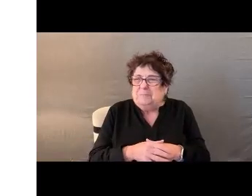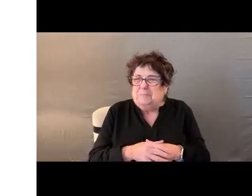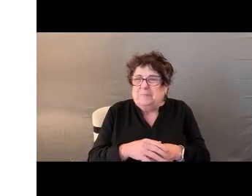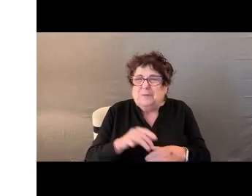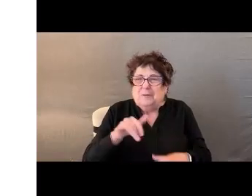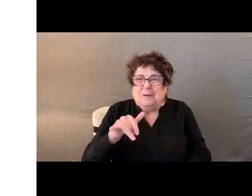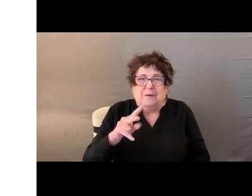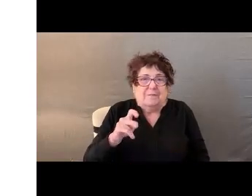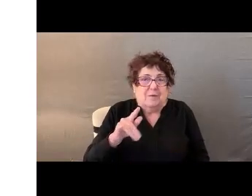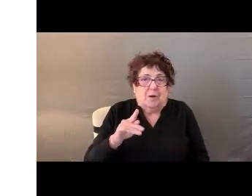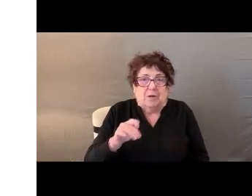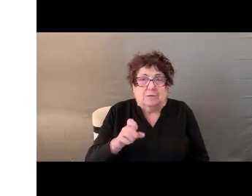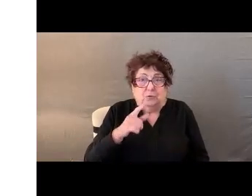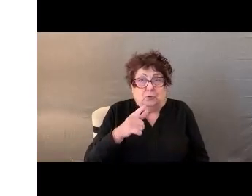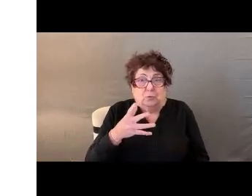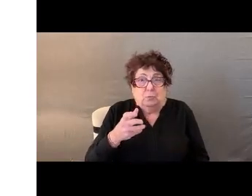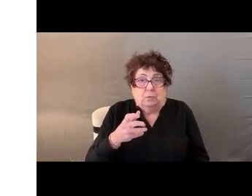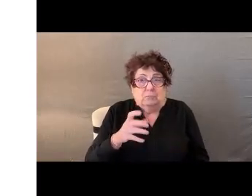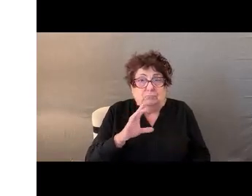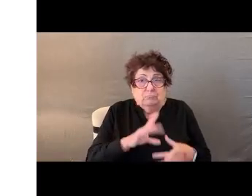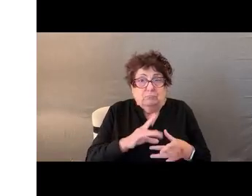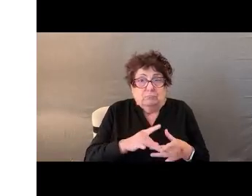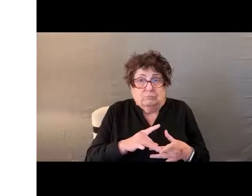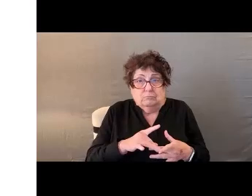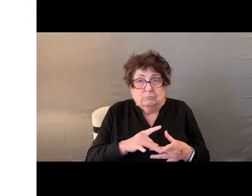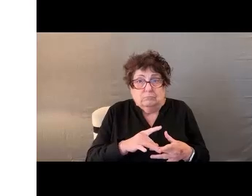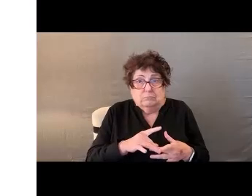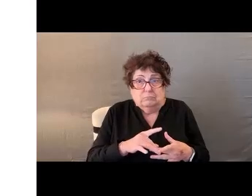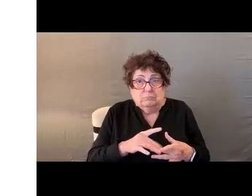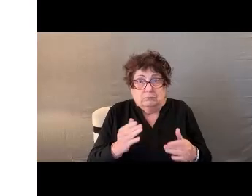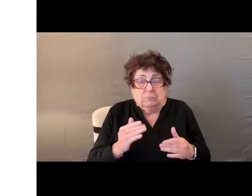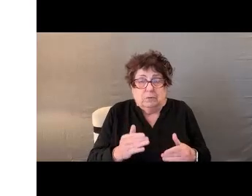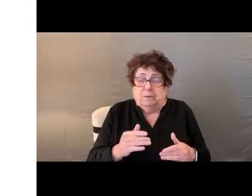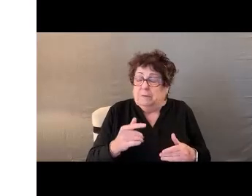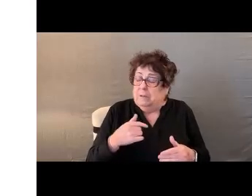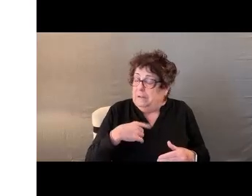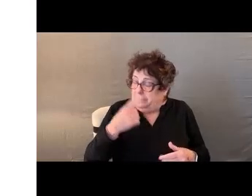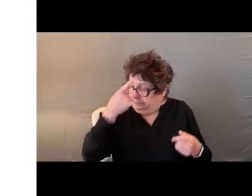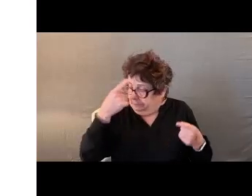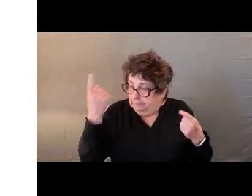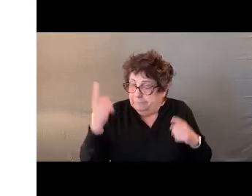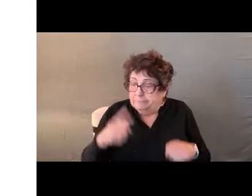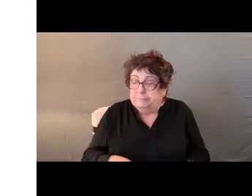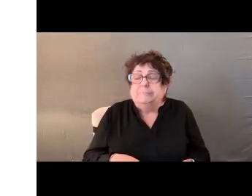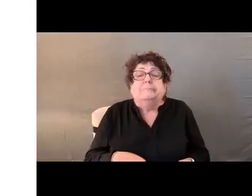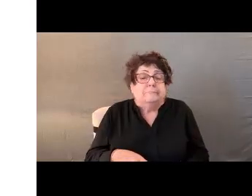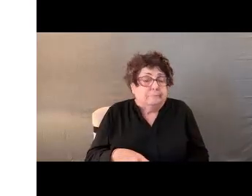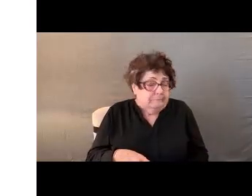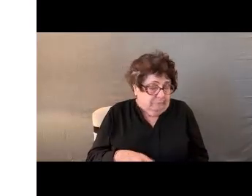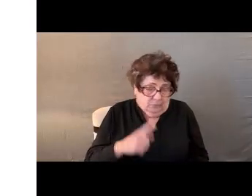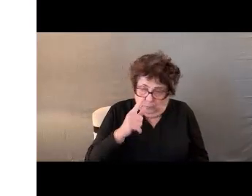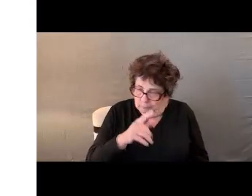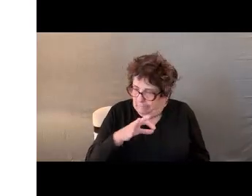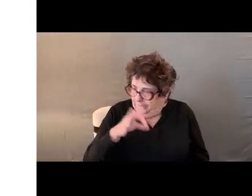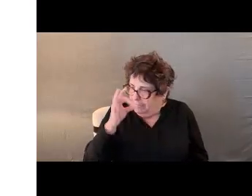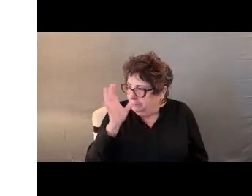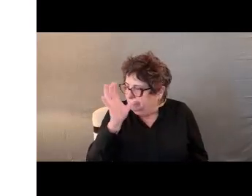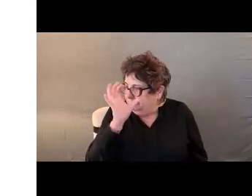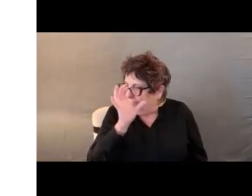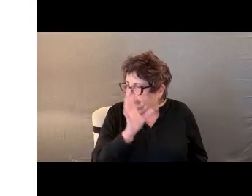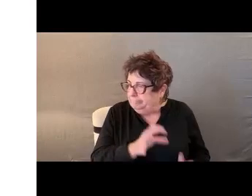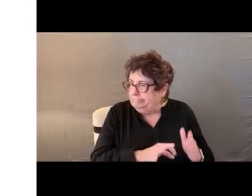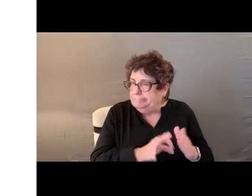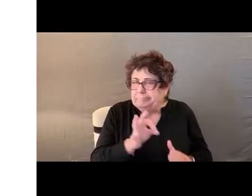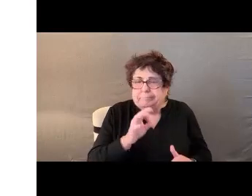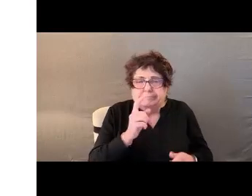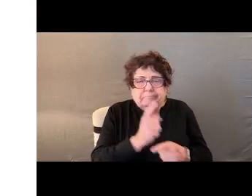next? I concur. Relentless relationship. You find your people and